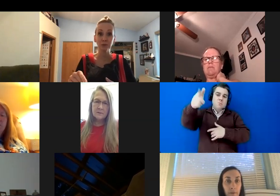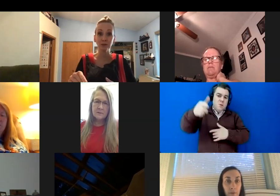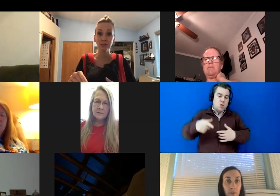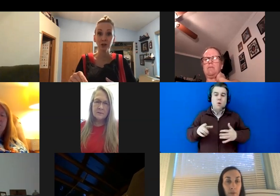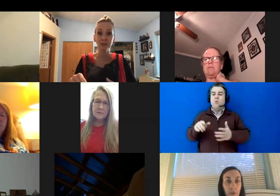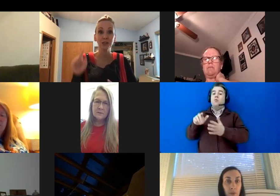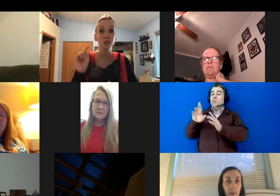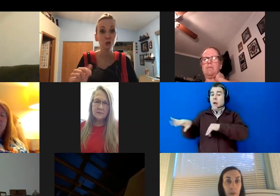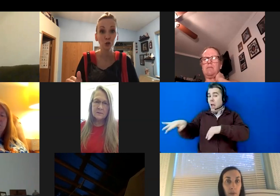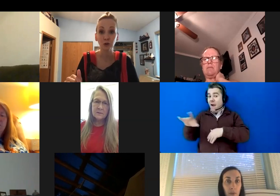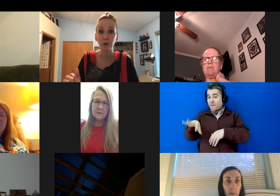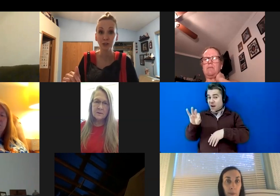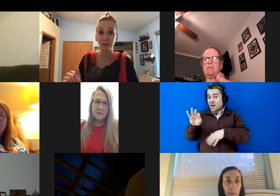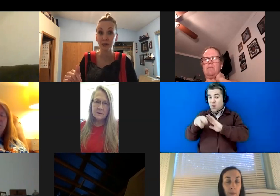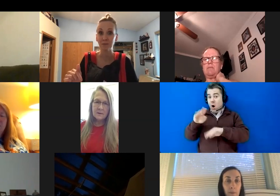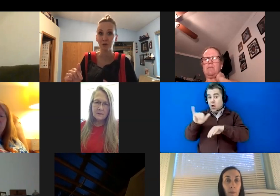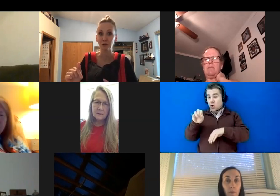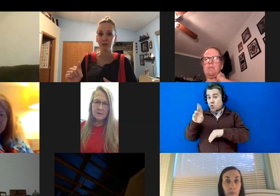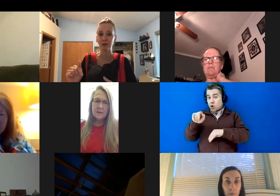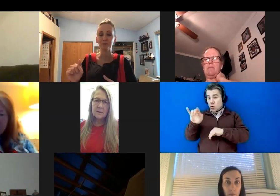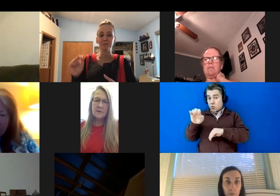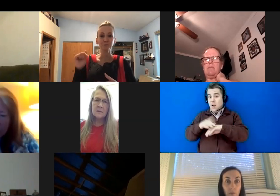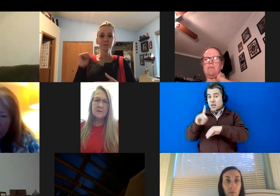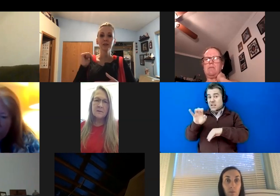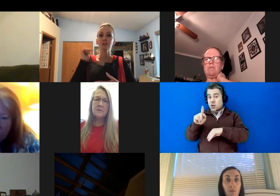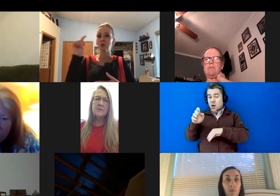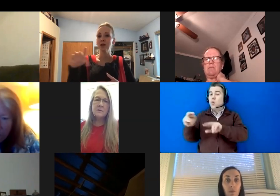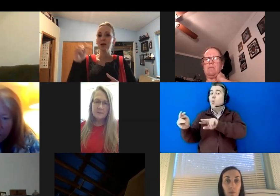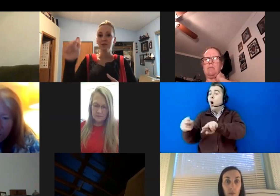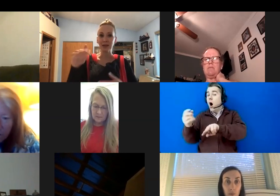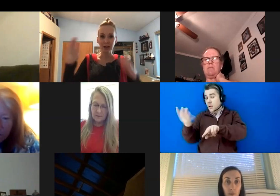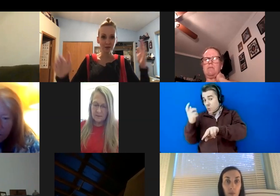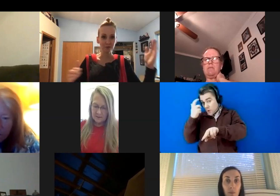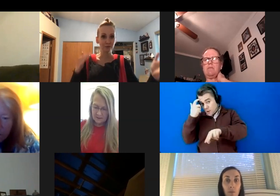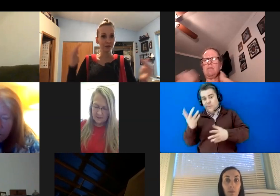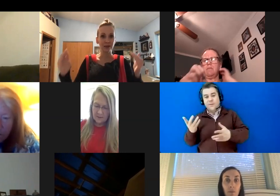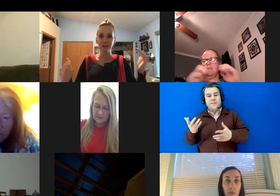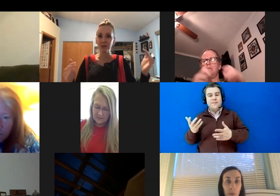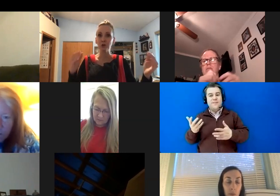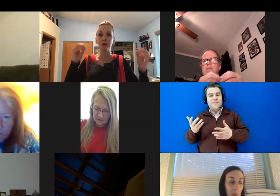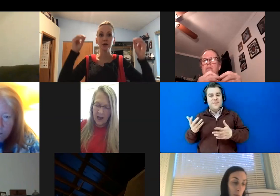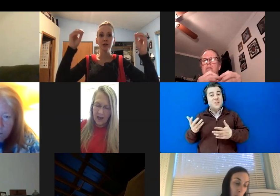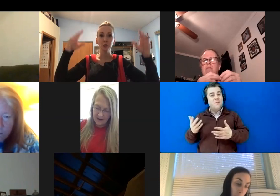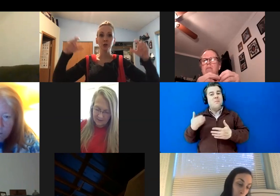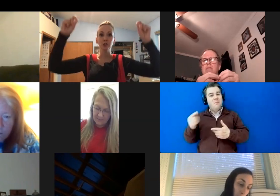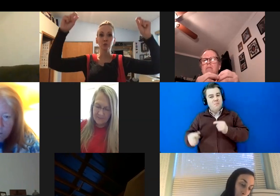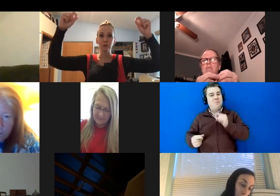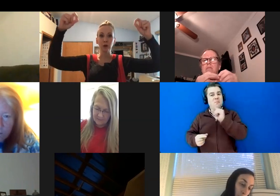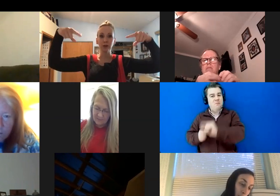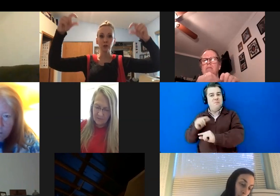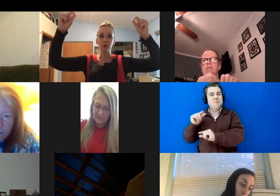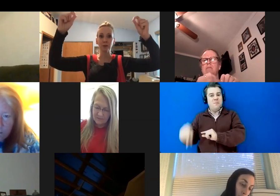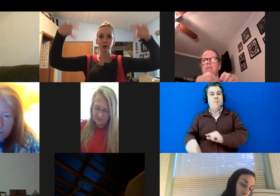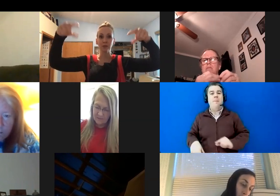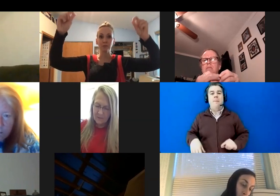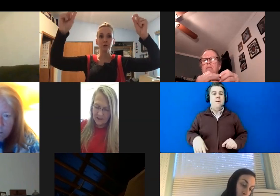talks about detoxing. You should totally watch this and let me know what you think. So that kind of thing, you're gonna what we call it